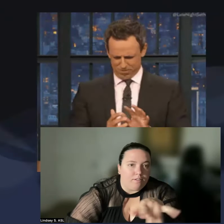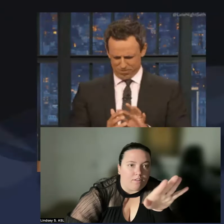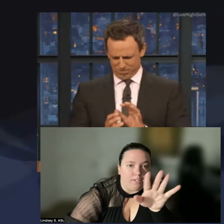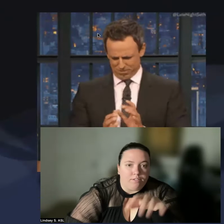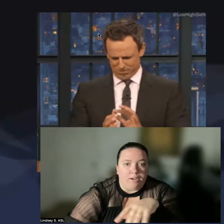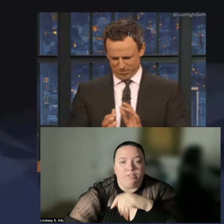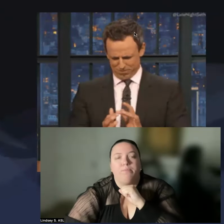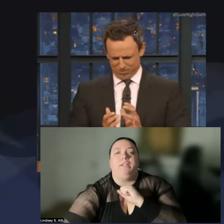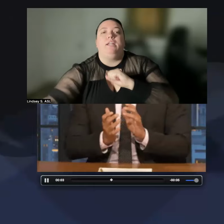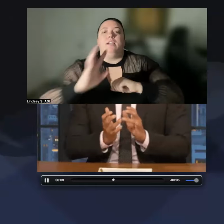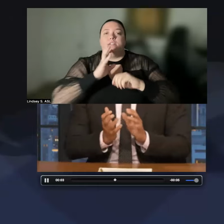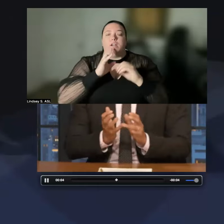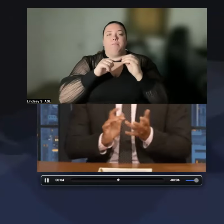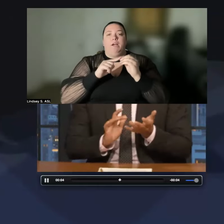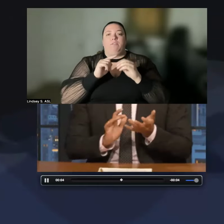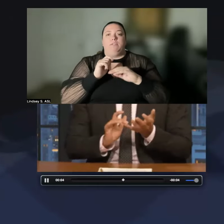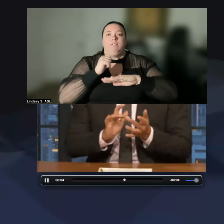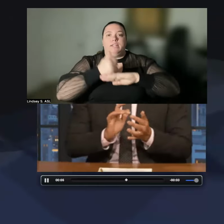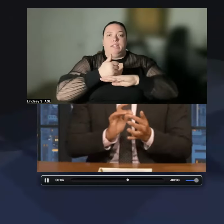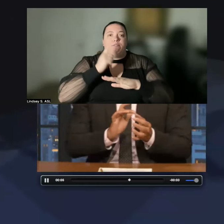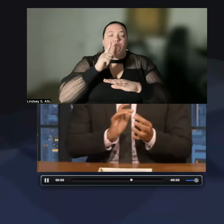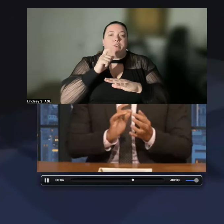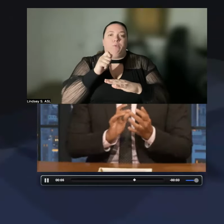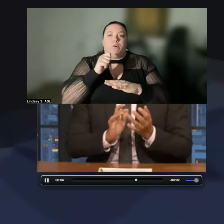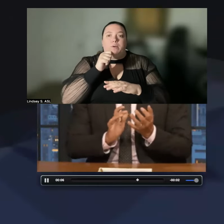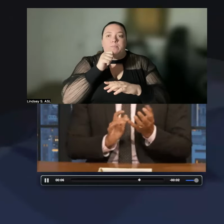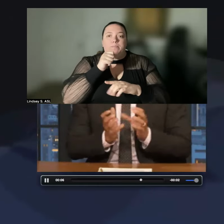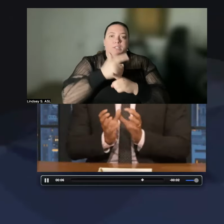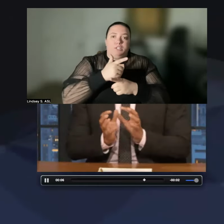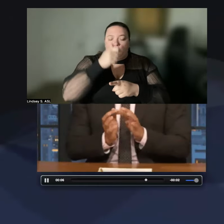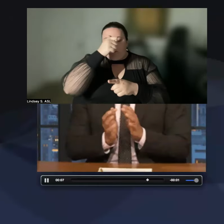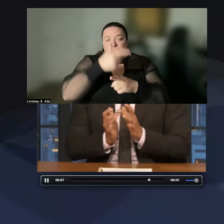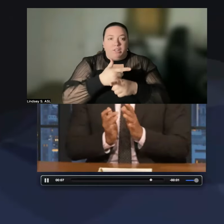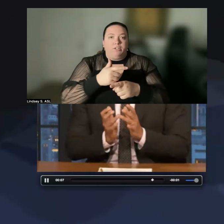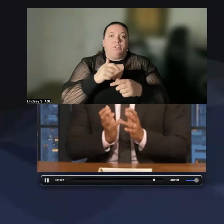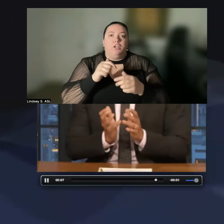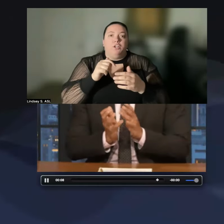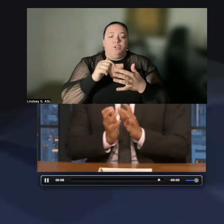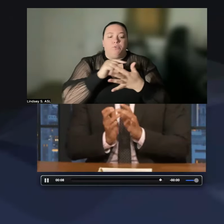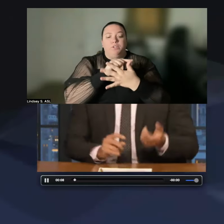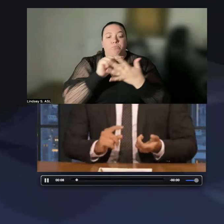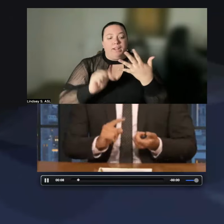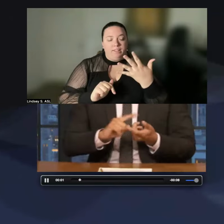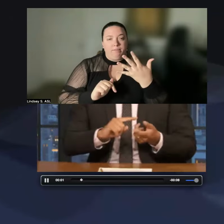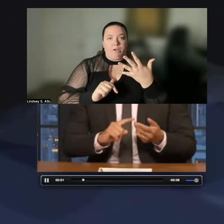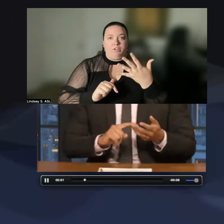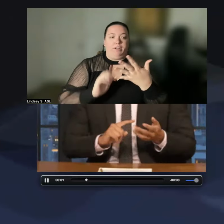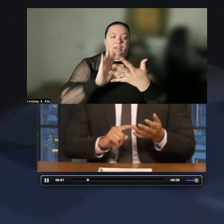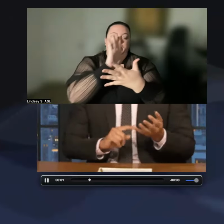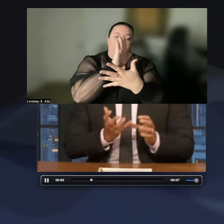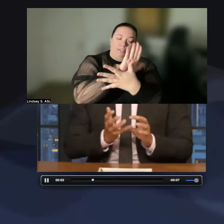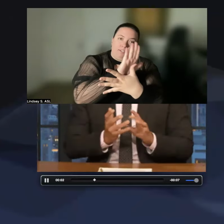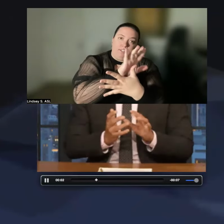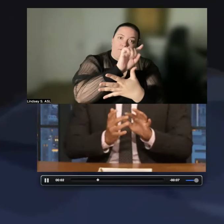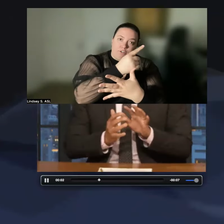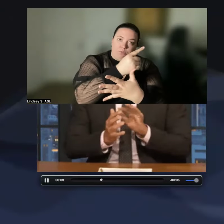All right, all this, right? So when we talk about setting up for your sisters or your brothers, you're going to rank them on your